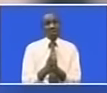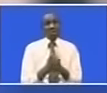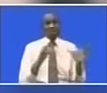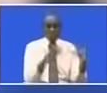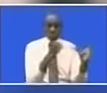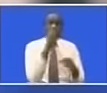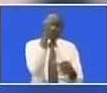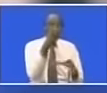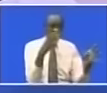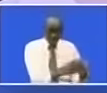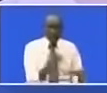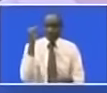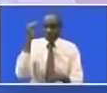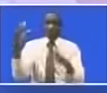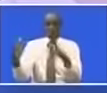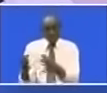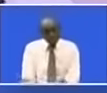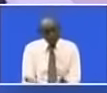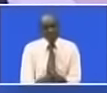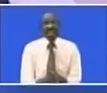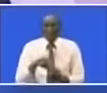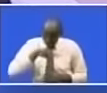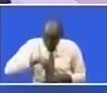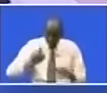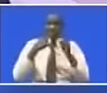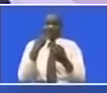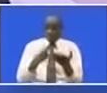parties, and they